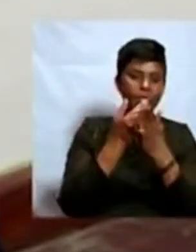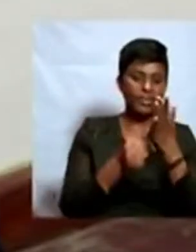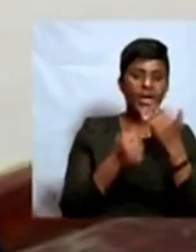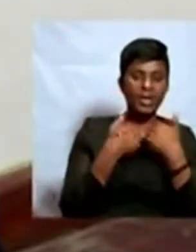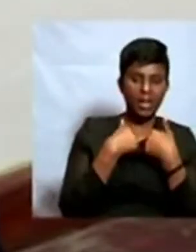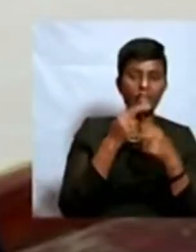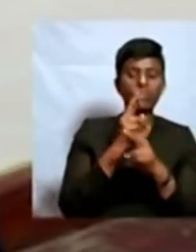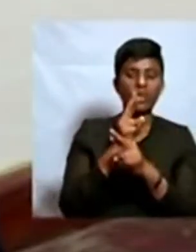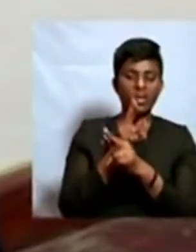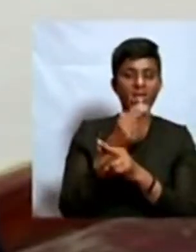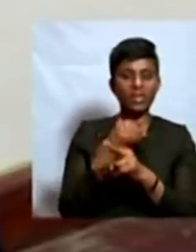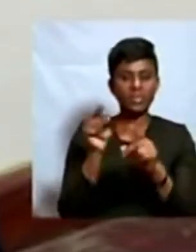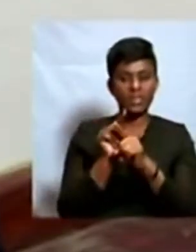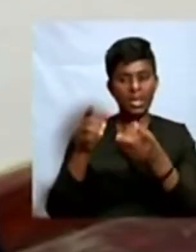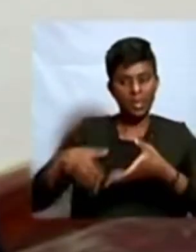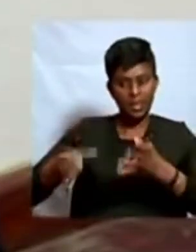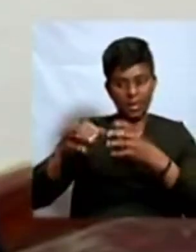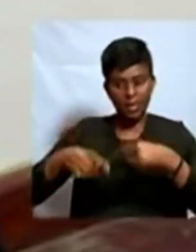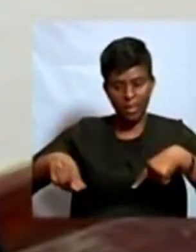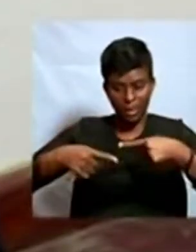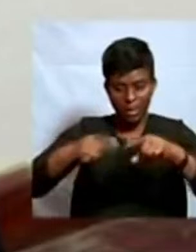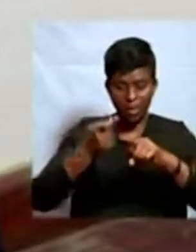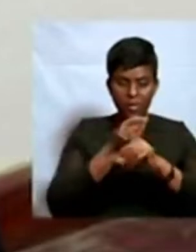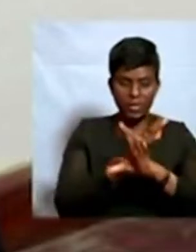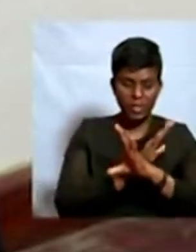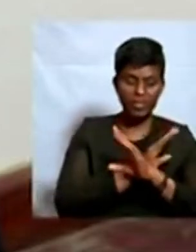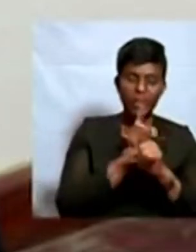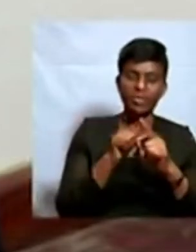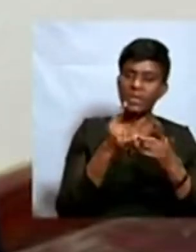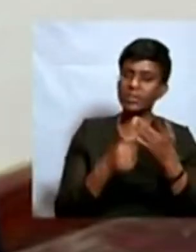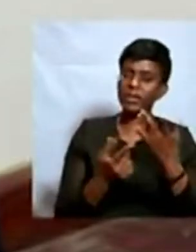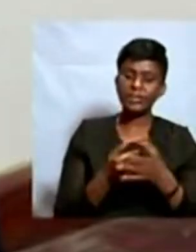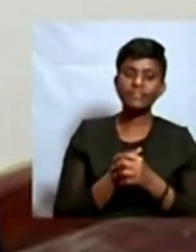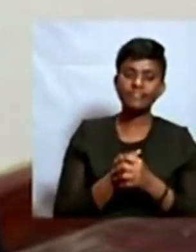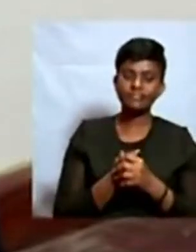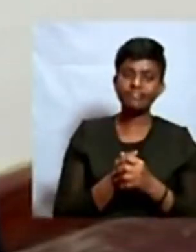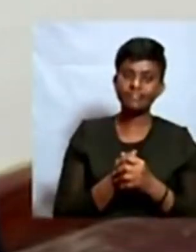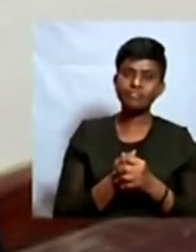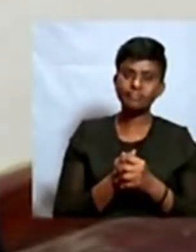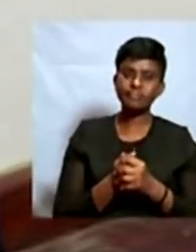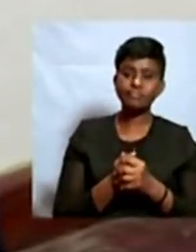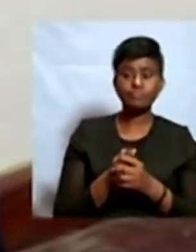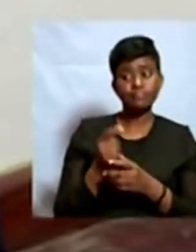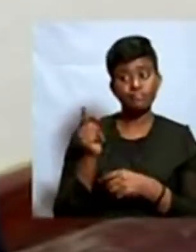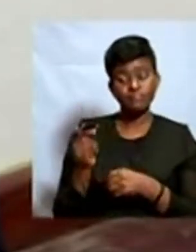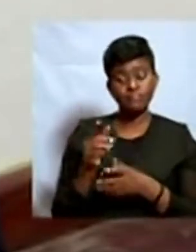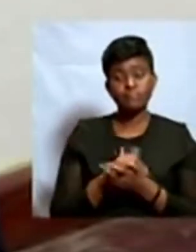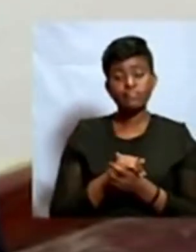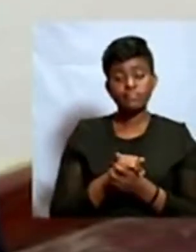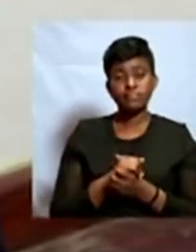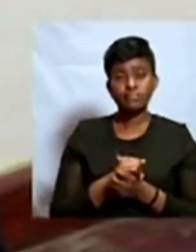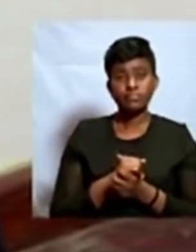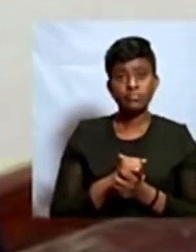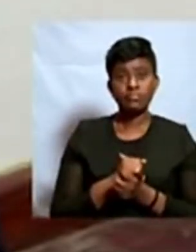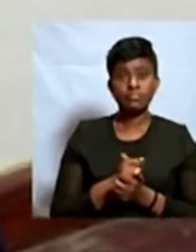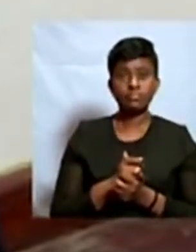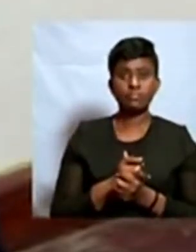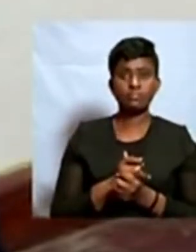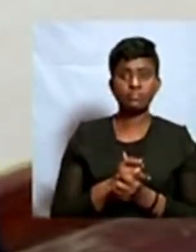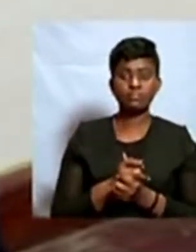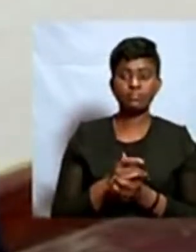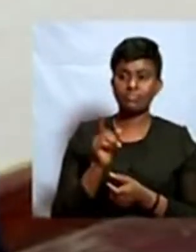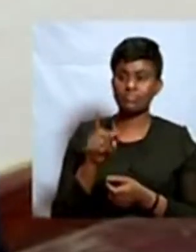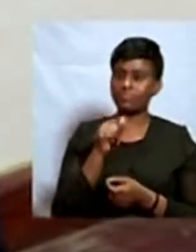right to carry local traffic from Zambia, but that